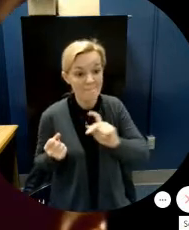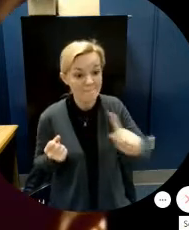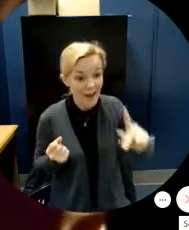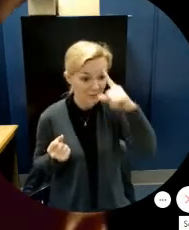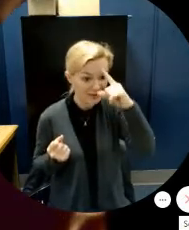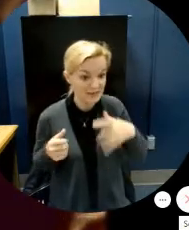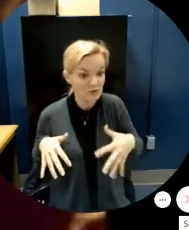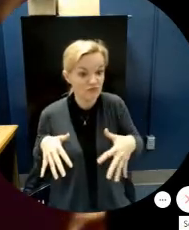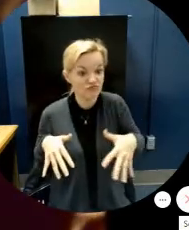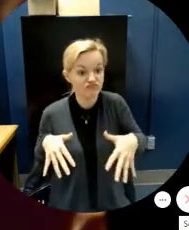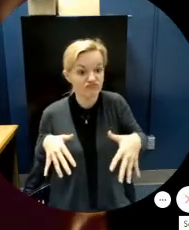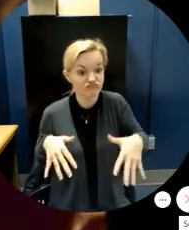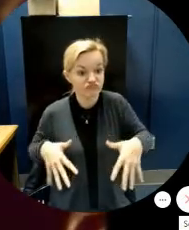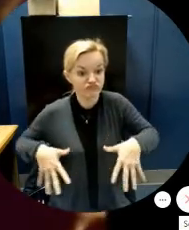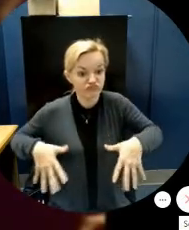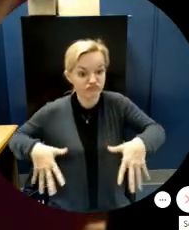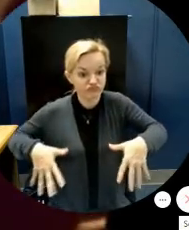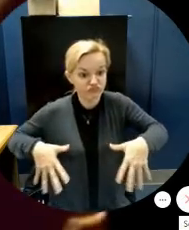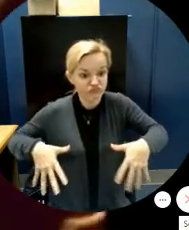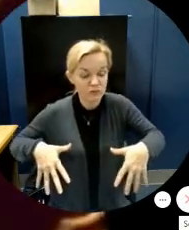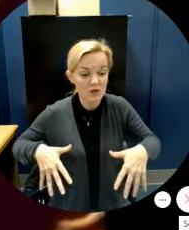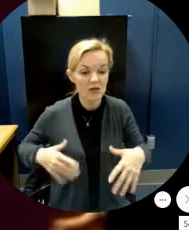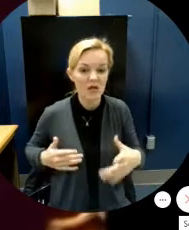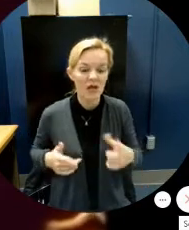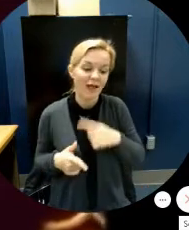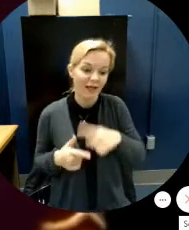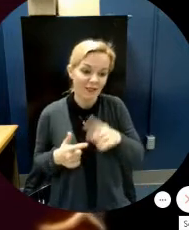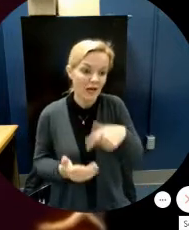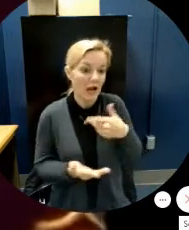time we left the building. I got to the precinct,